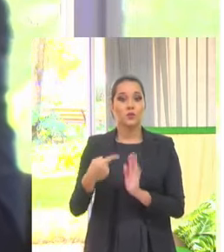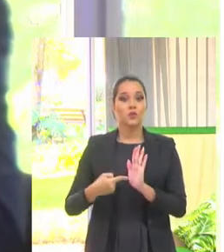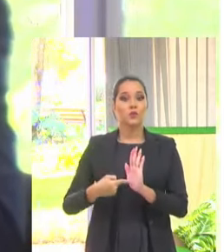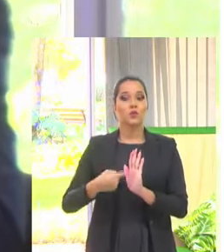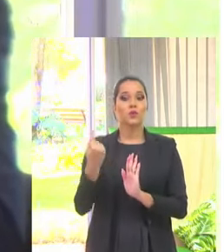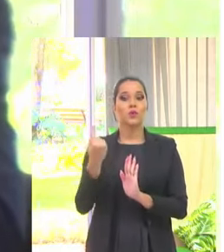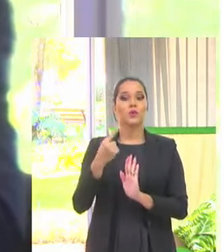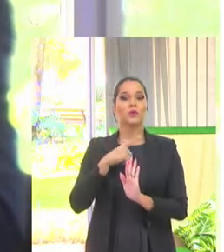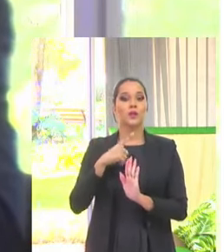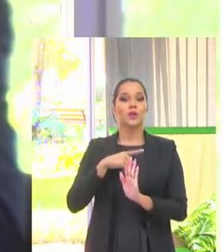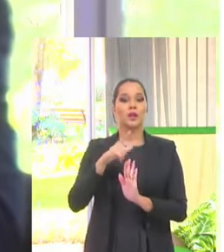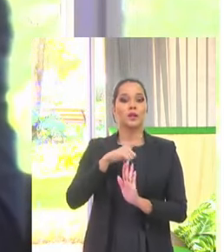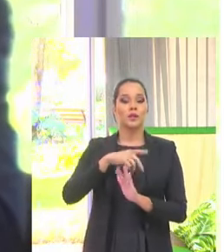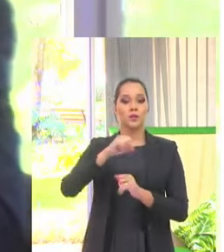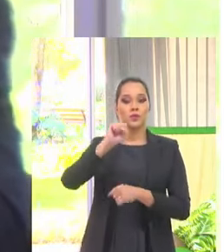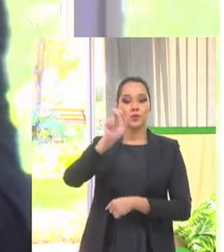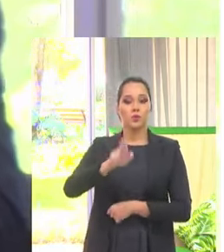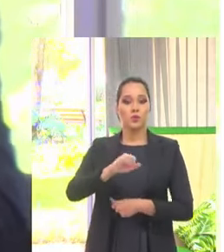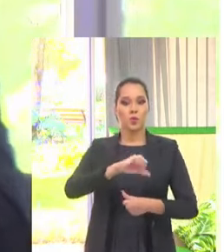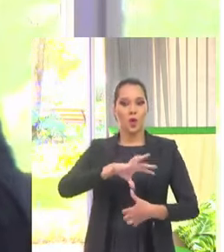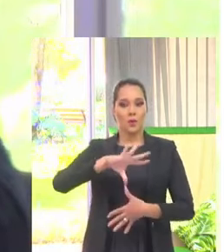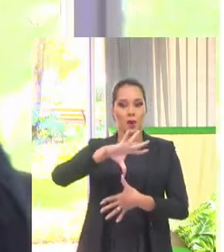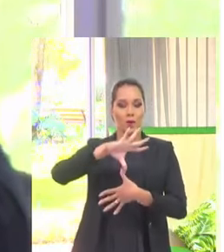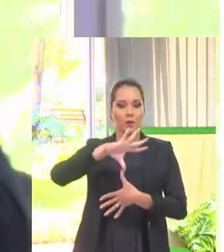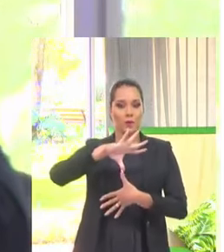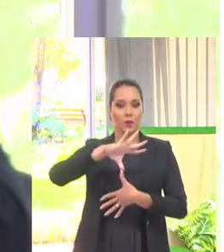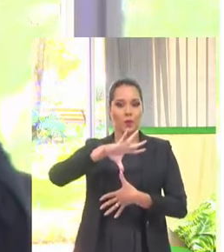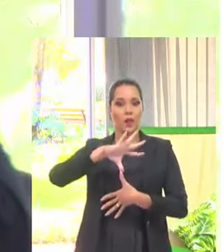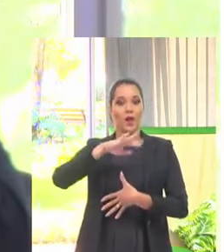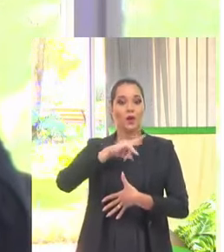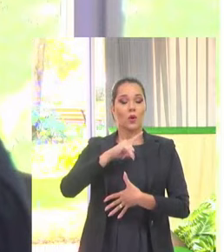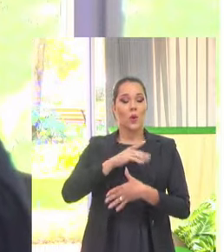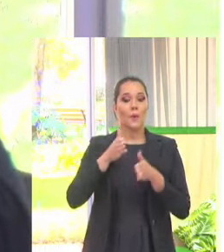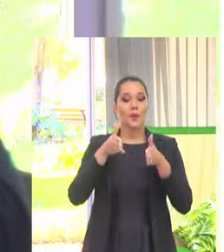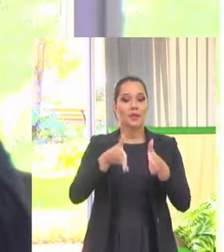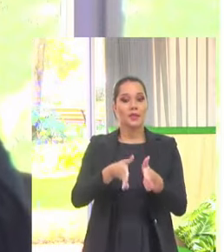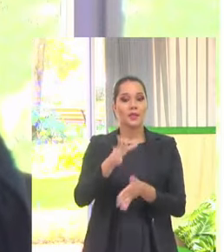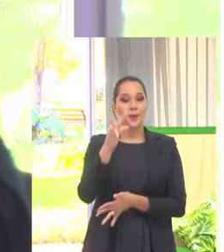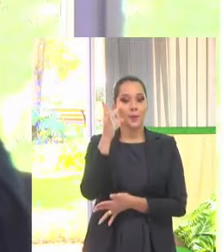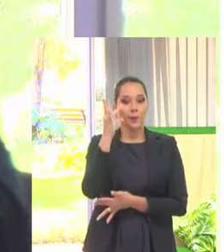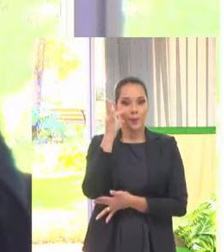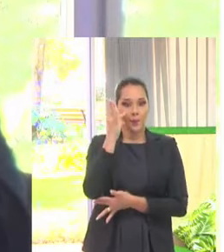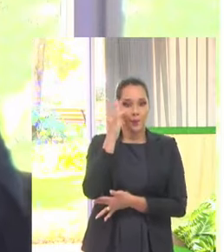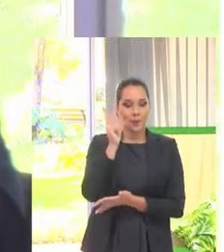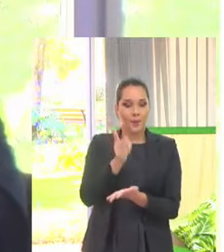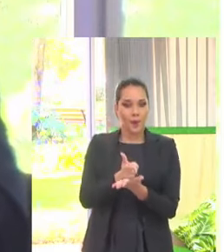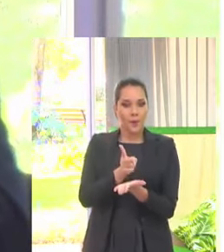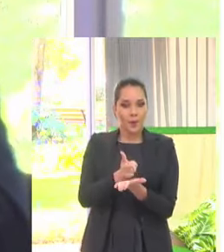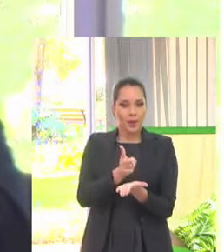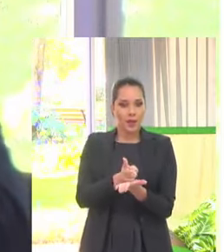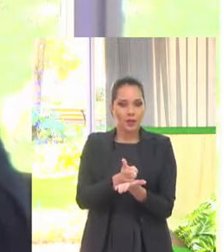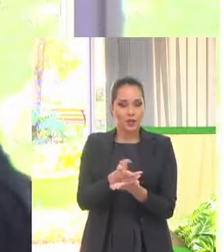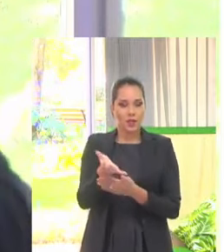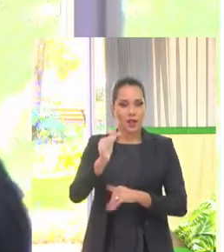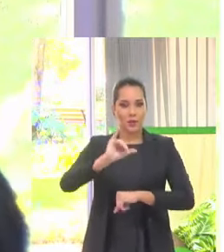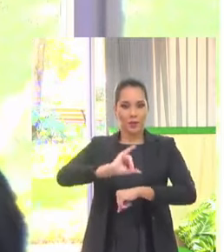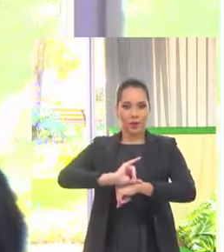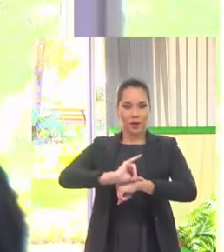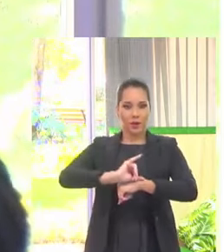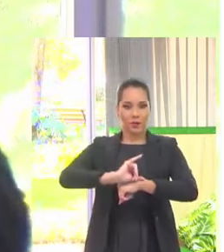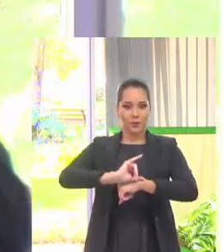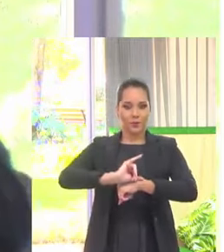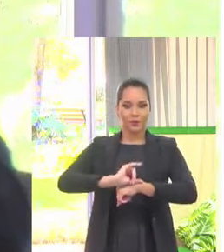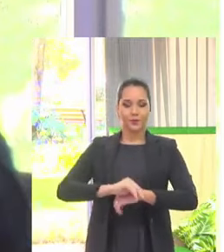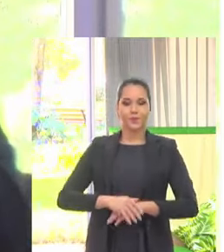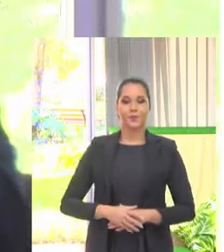South with permanent presence in the think tank capital of the world. And therefore,